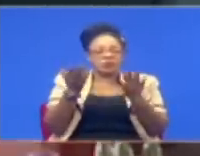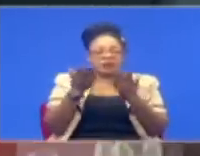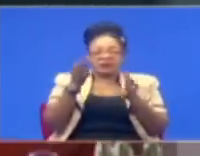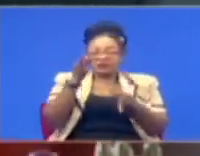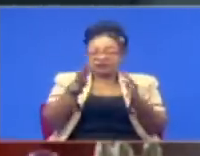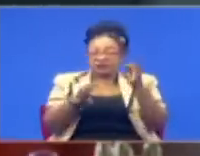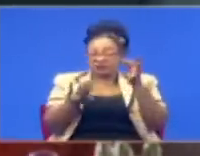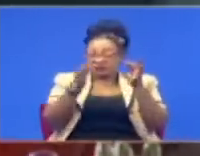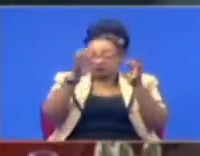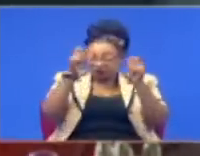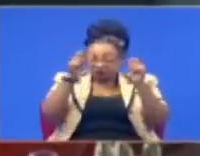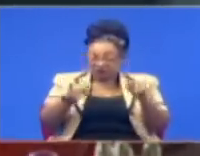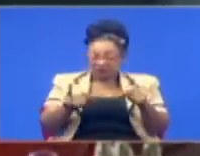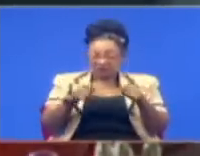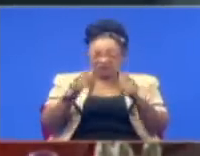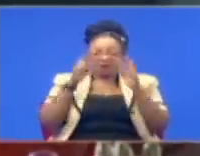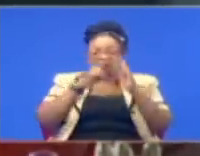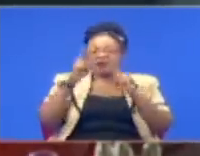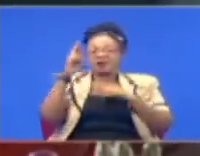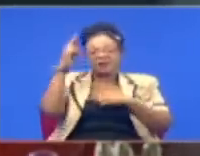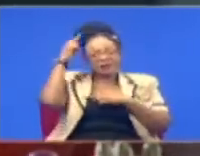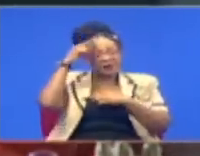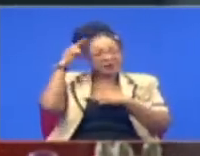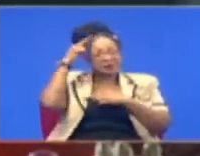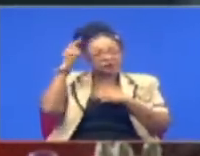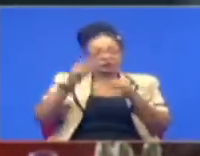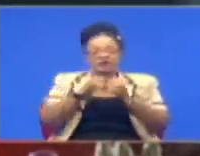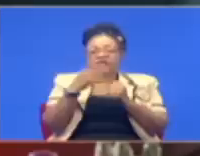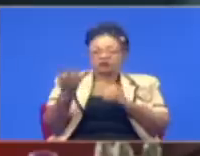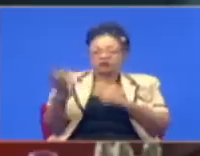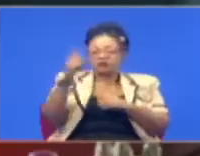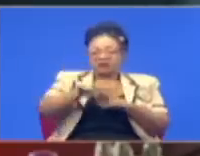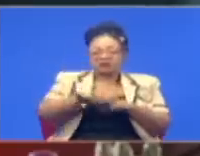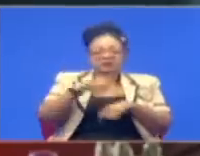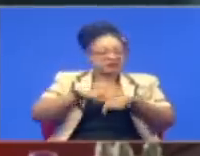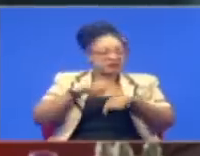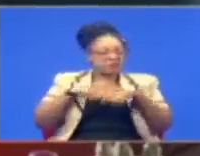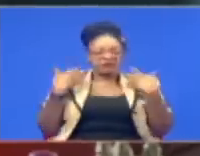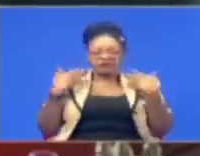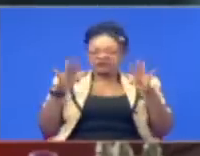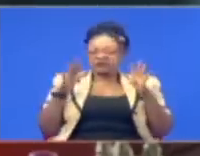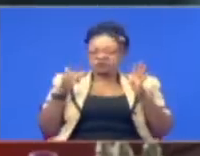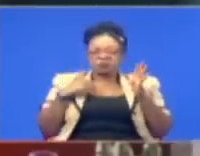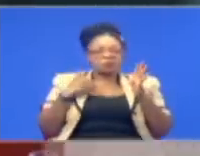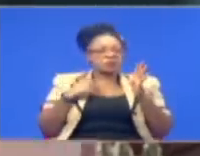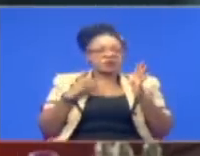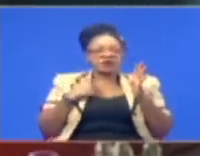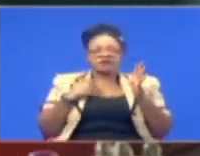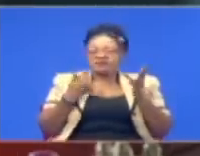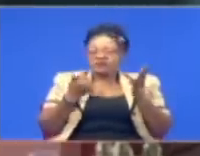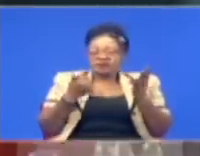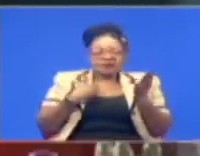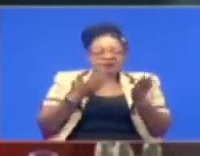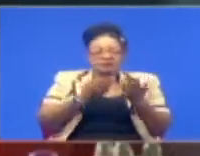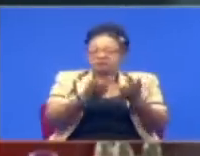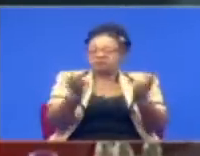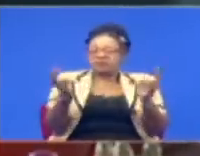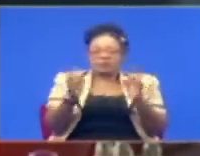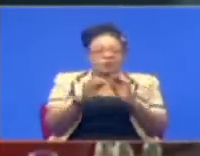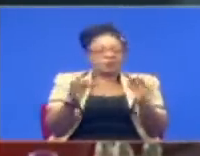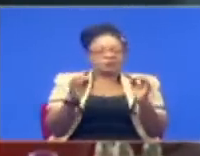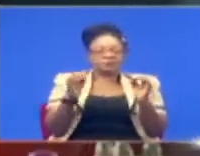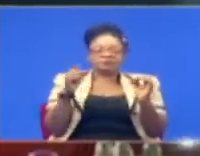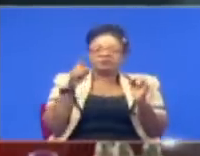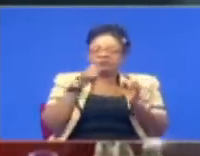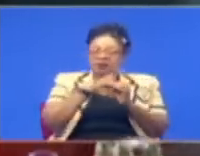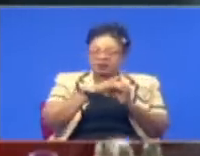realized on the 14th day that our time is up and we have not had these characters. It's a dangerous